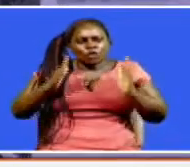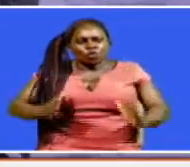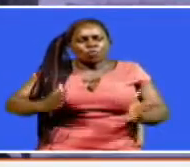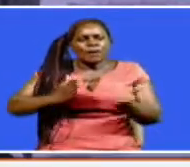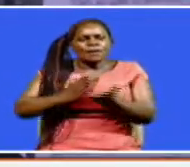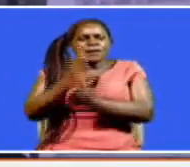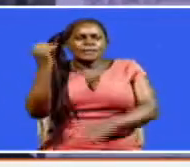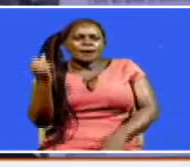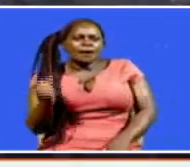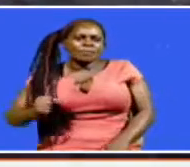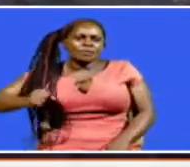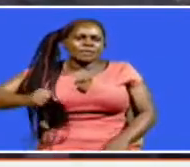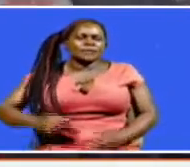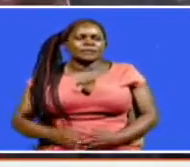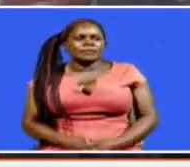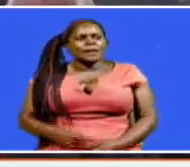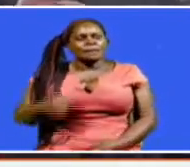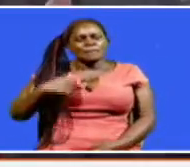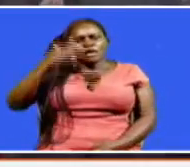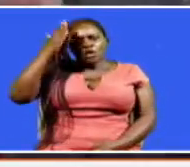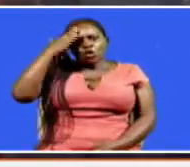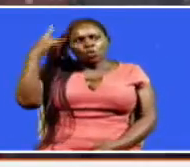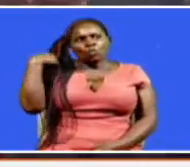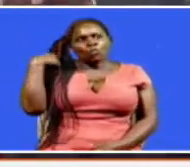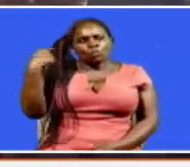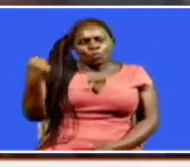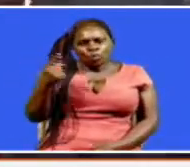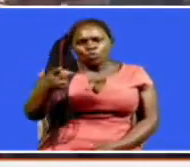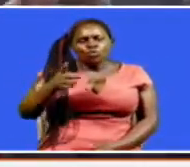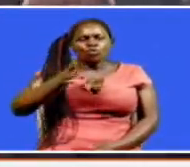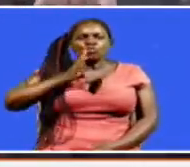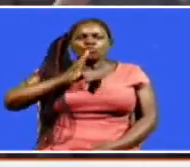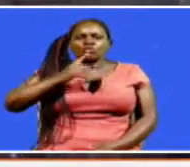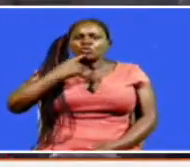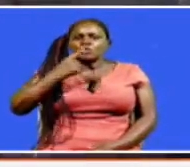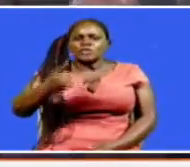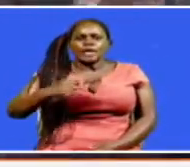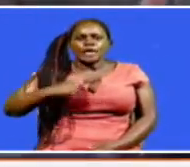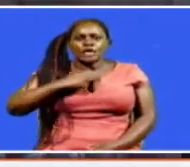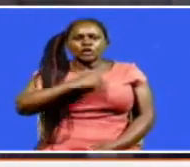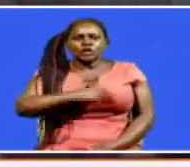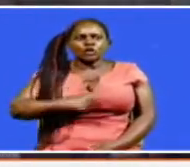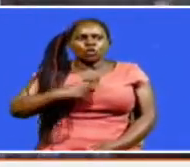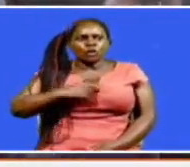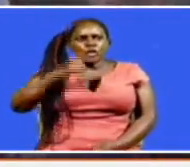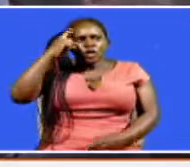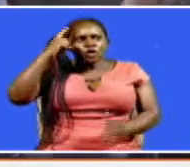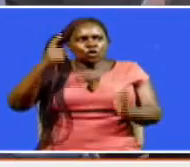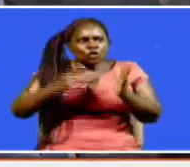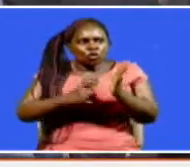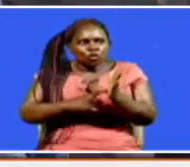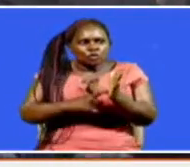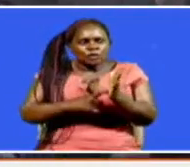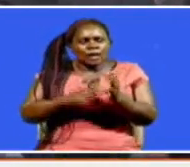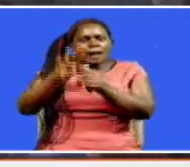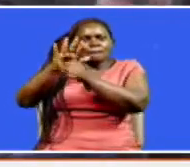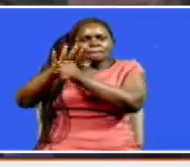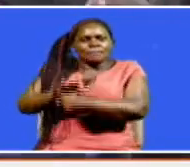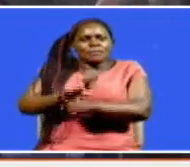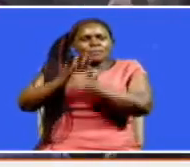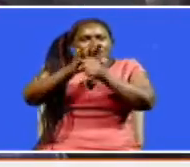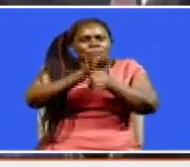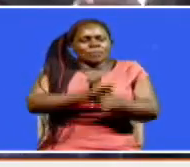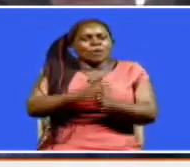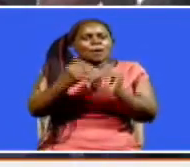rights abuses. I know yesterday you issued an apology in recognizing the atrocities and